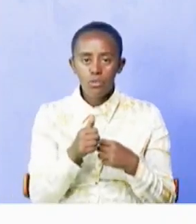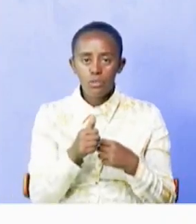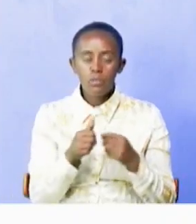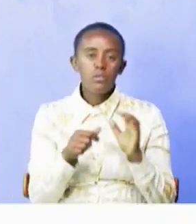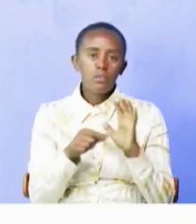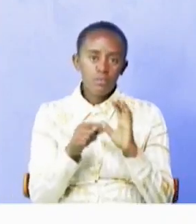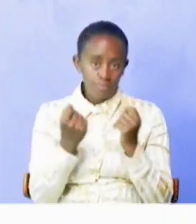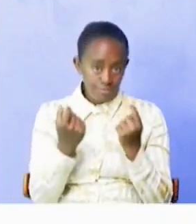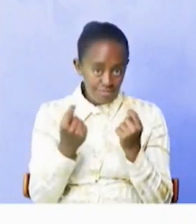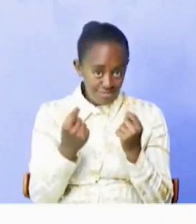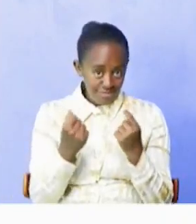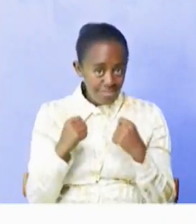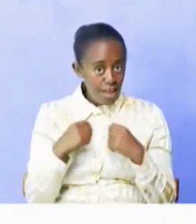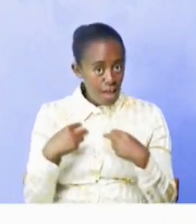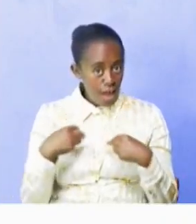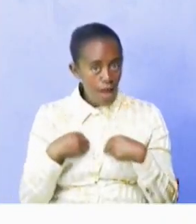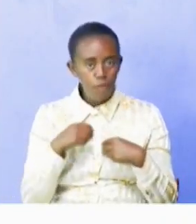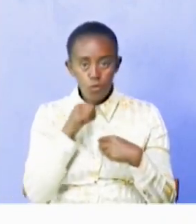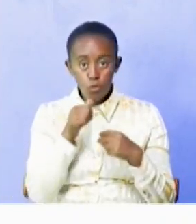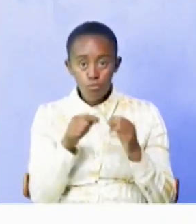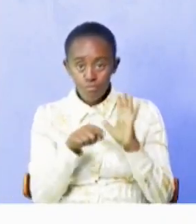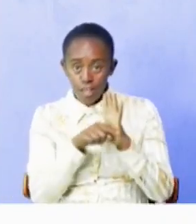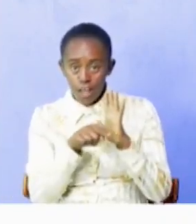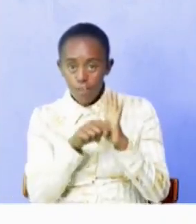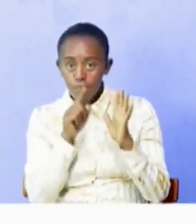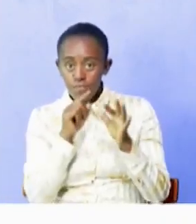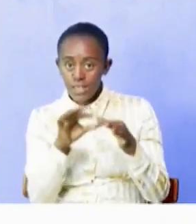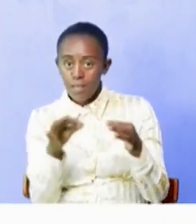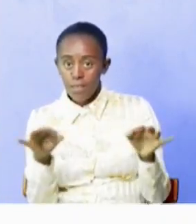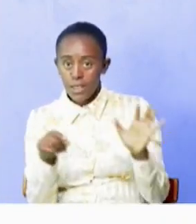negative, right? The students have not